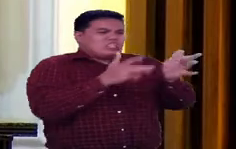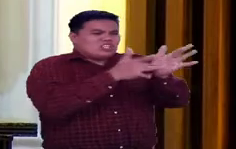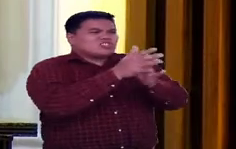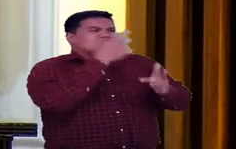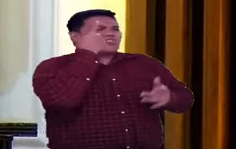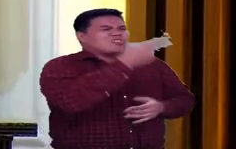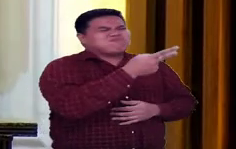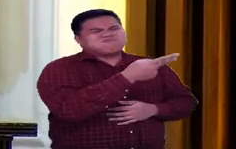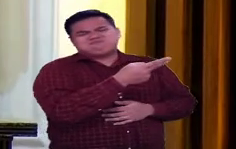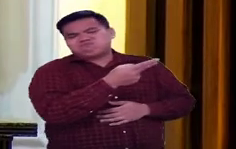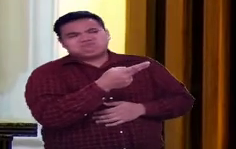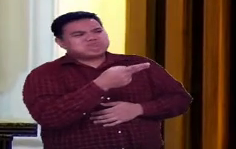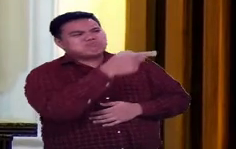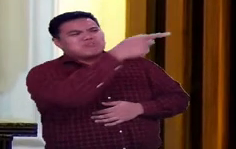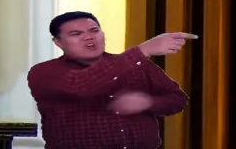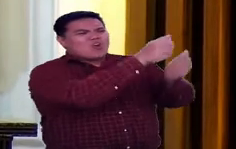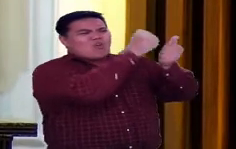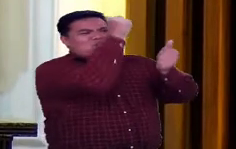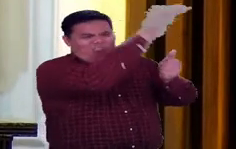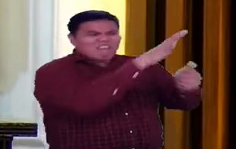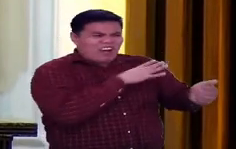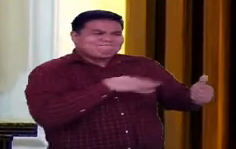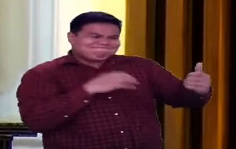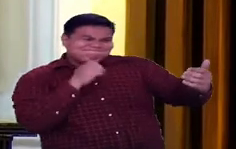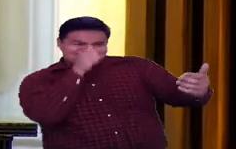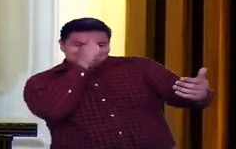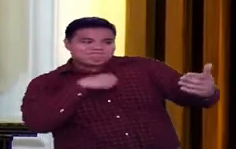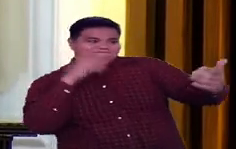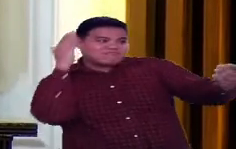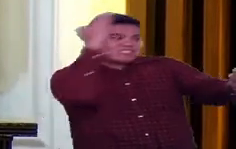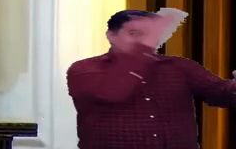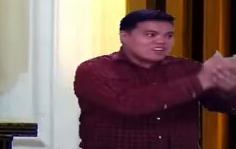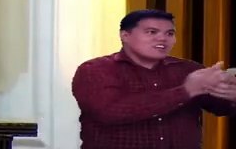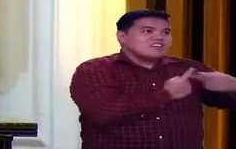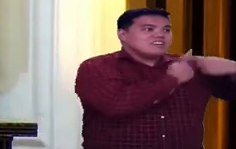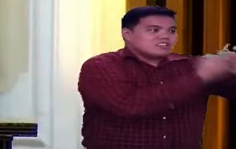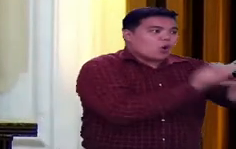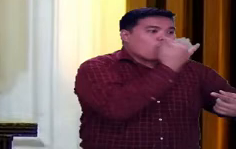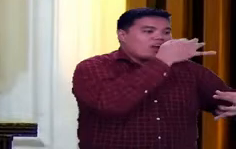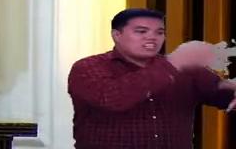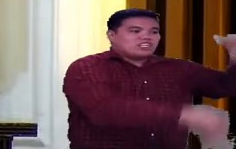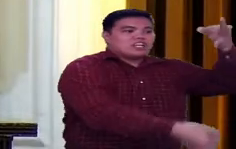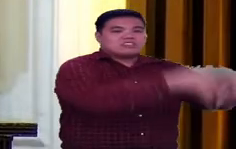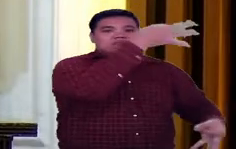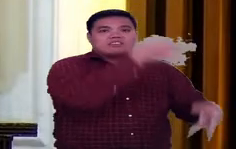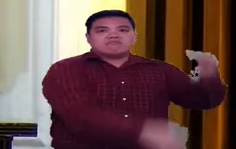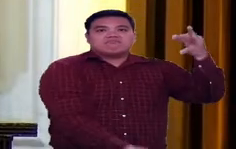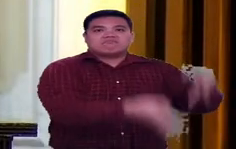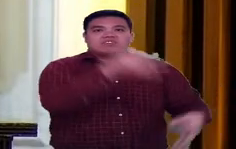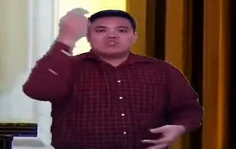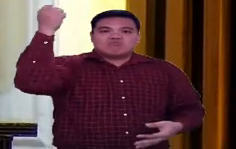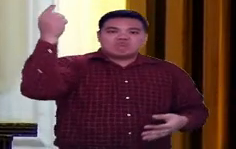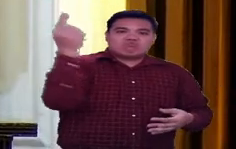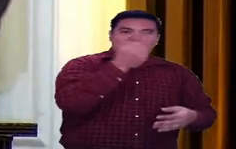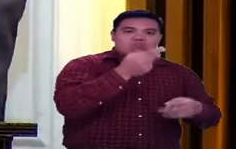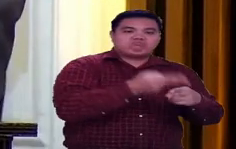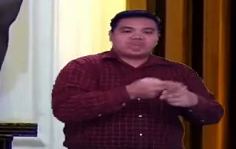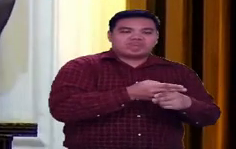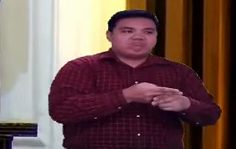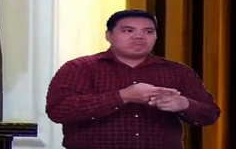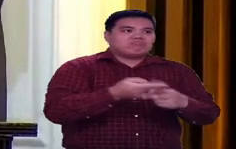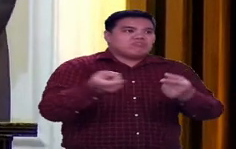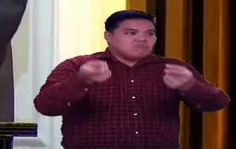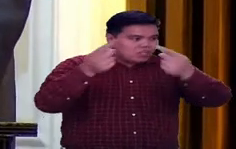of sinners, knowing that their final judgment was soon to come. The masses of our world